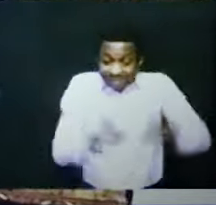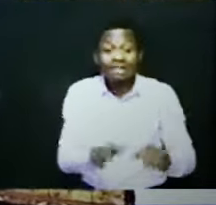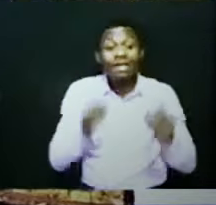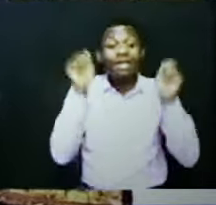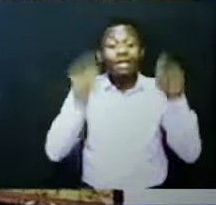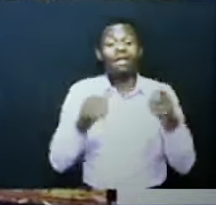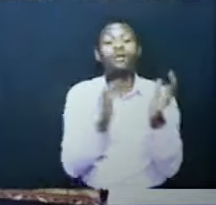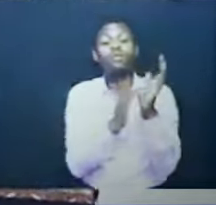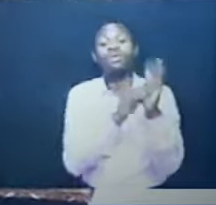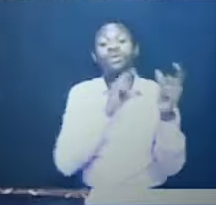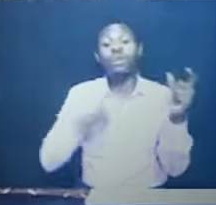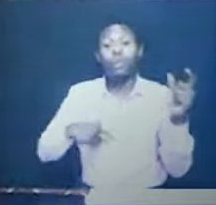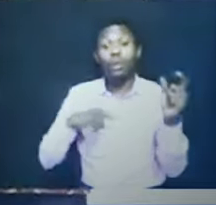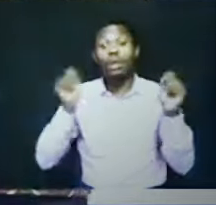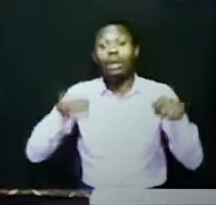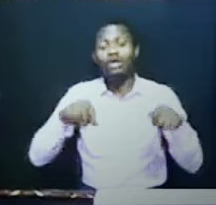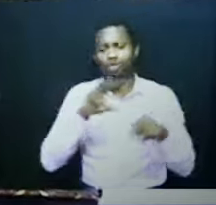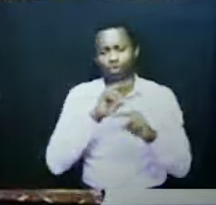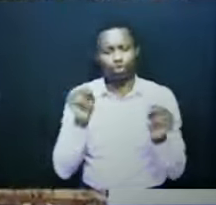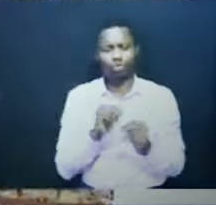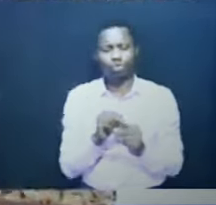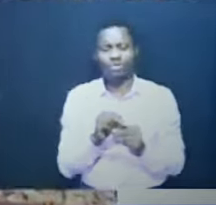Neither those who go into